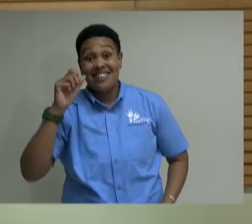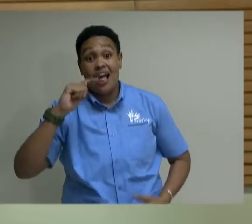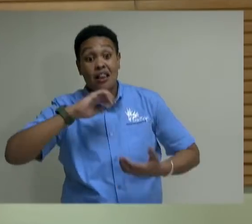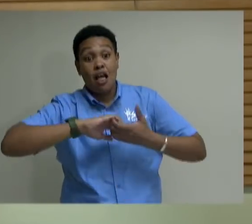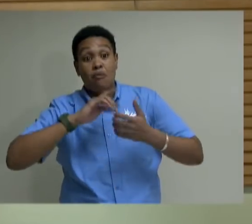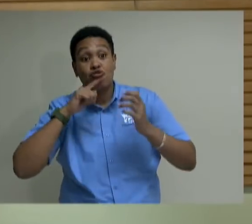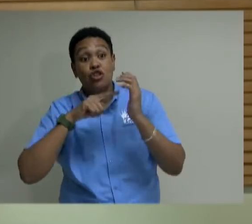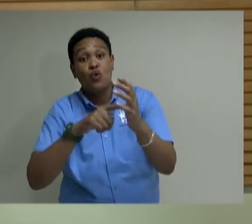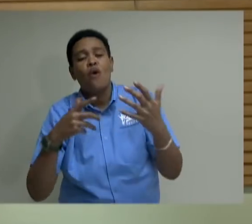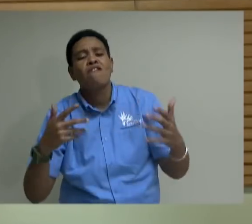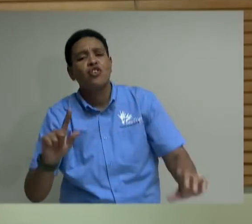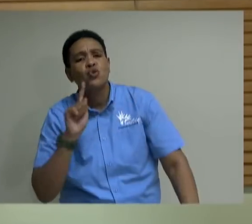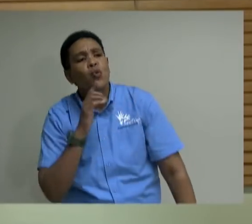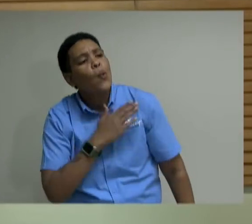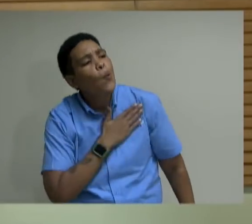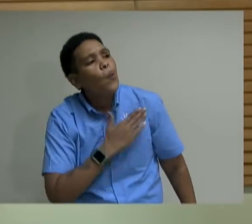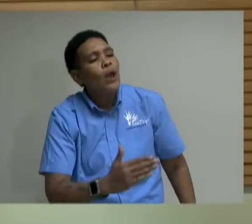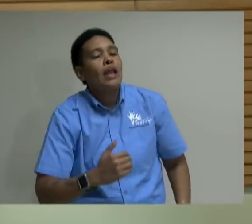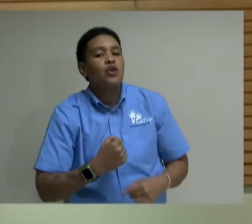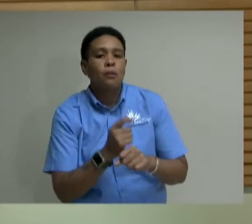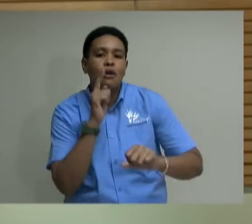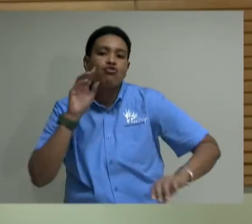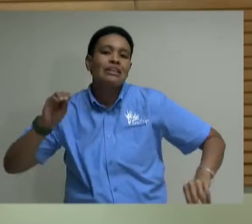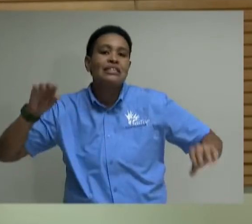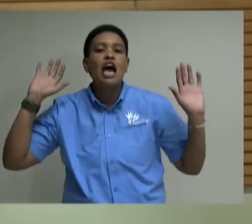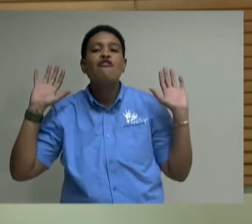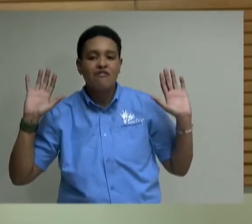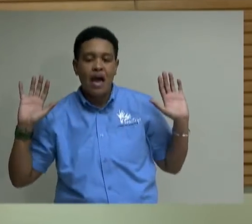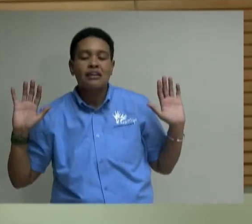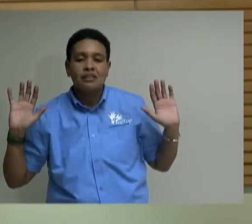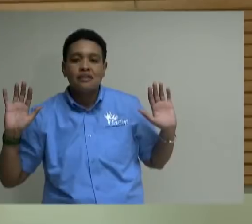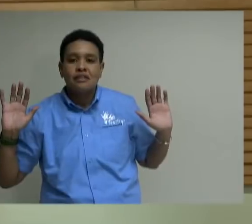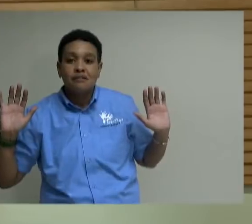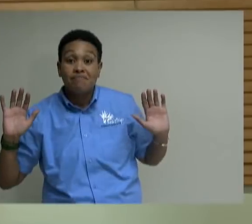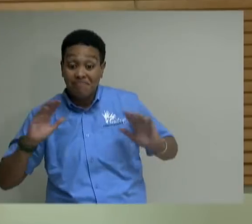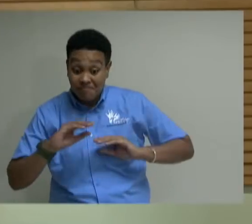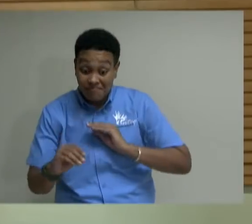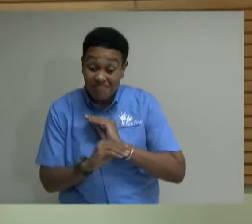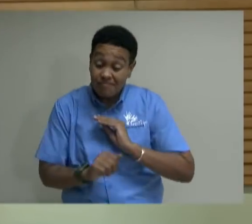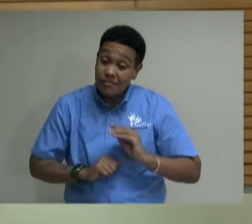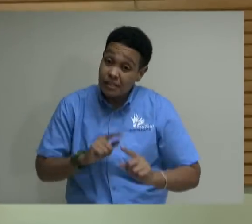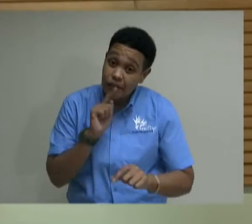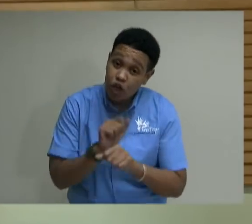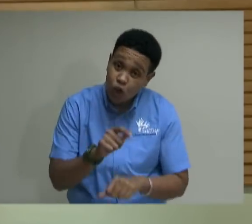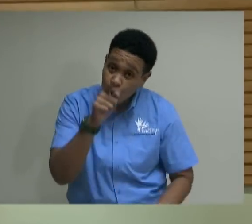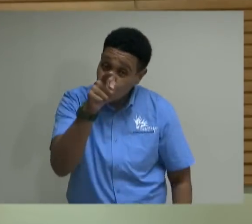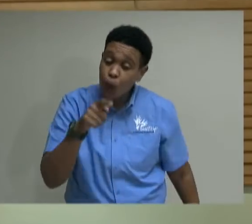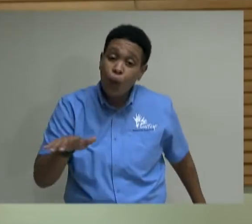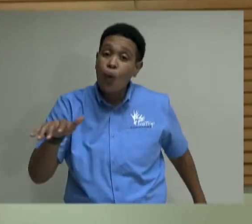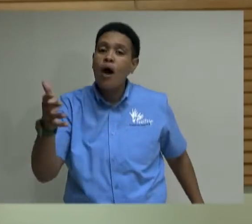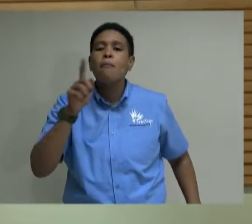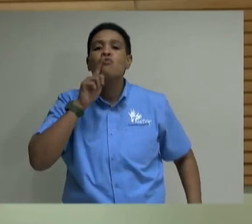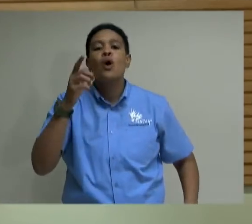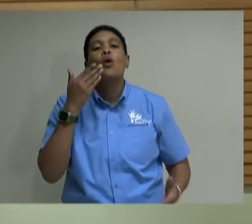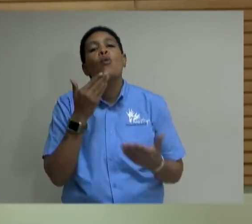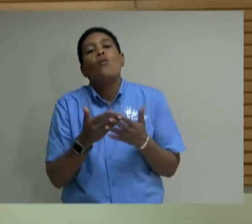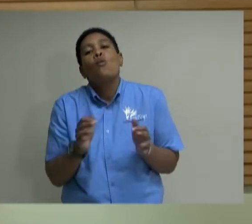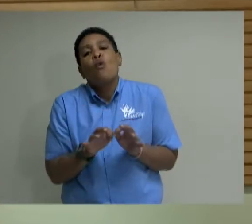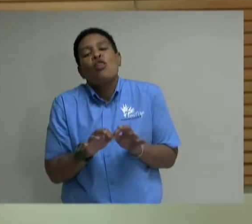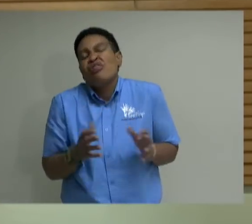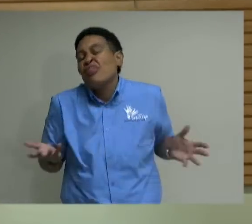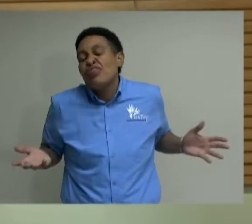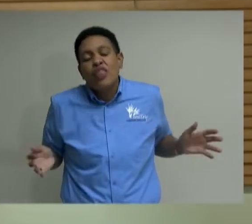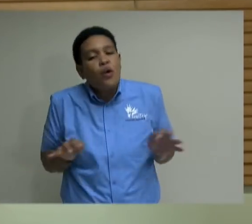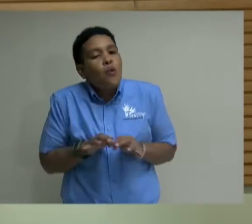shown, willing to make the sacrifices. And I assure you that it is well worth it. It is